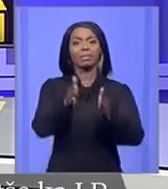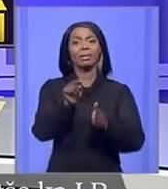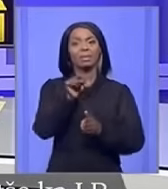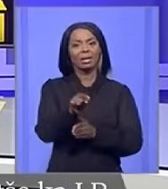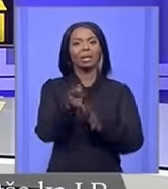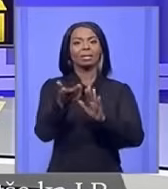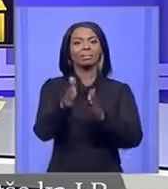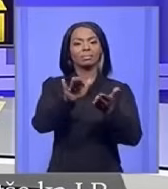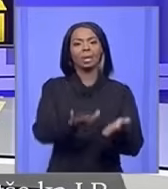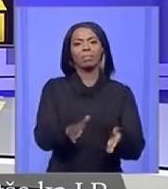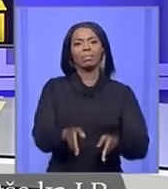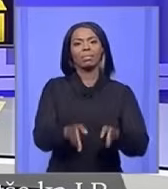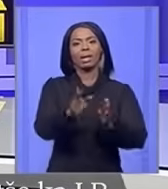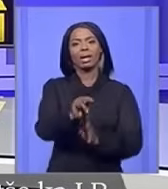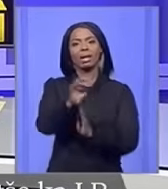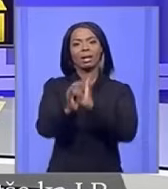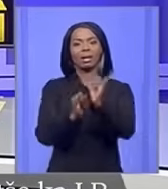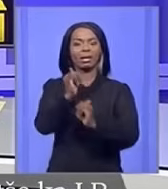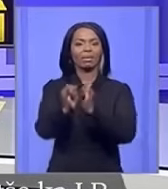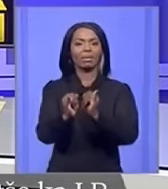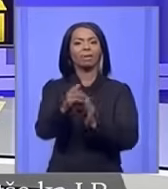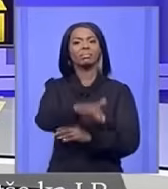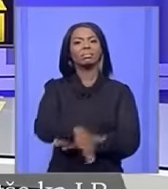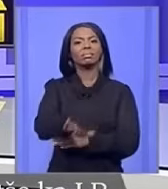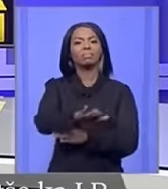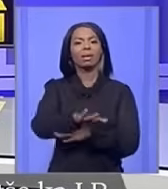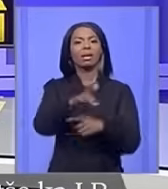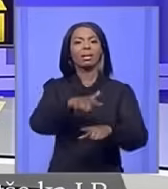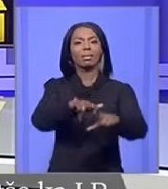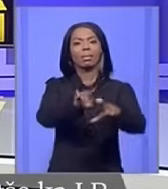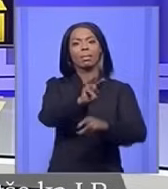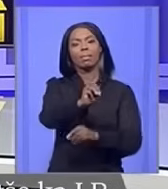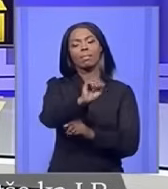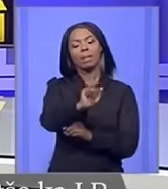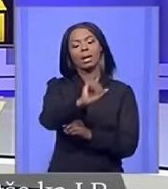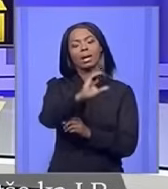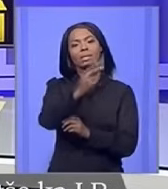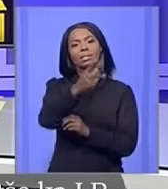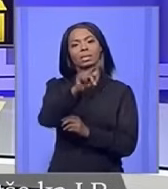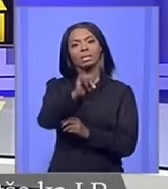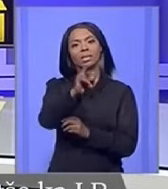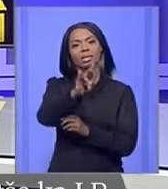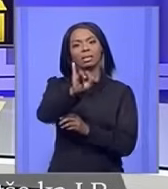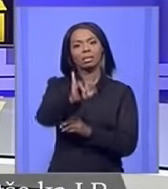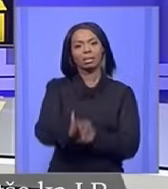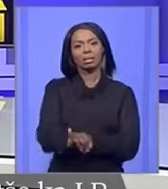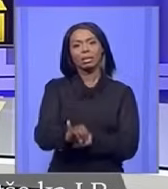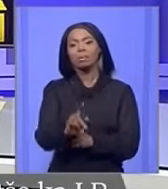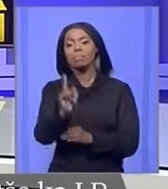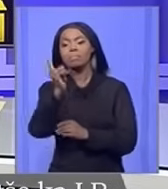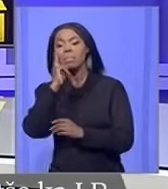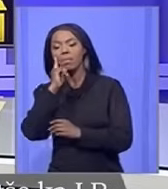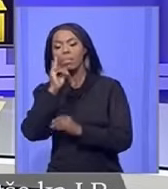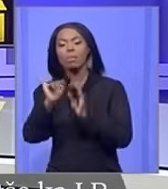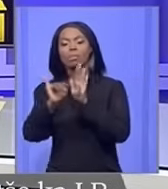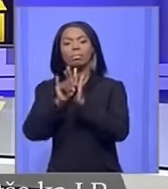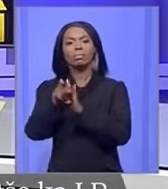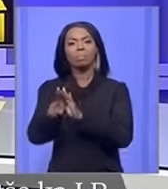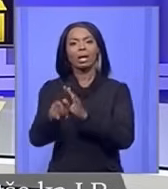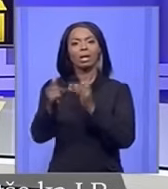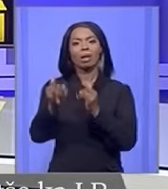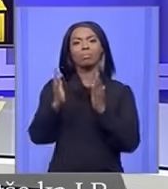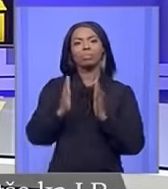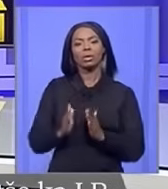N11 motseng wa ga Mashikiri ka ntle ga Mokopane ka Limpopo ga se ba hlwa ba hlatha meloko ya bona. Go begwa